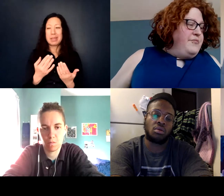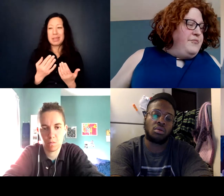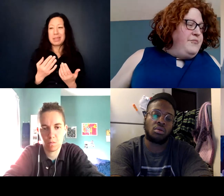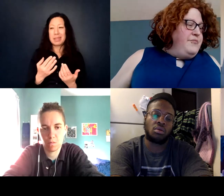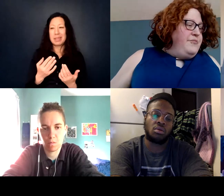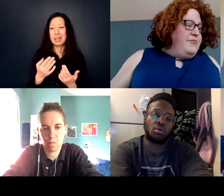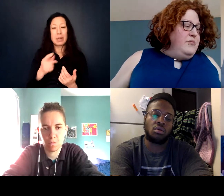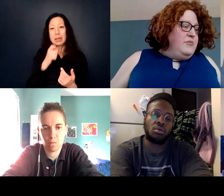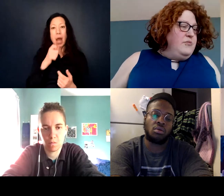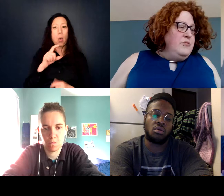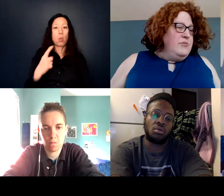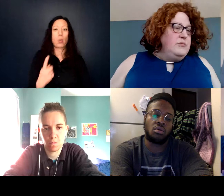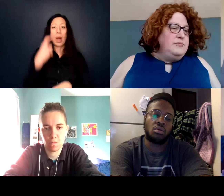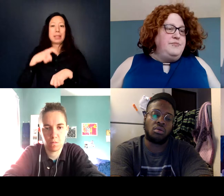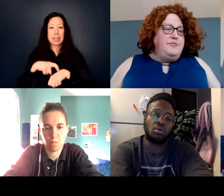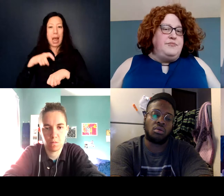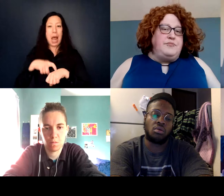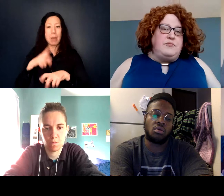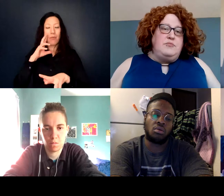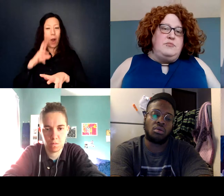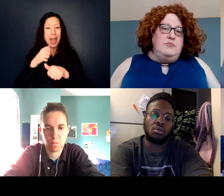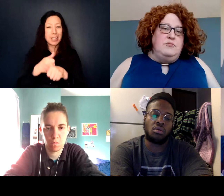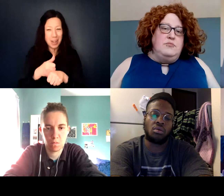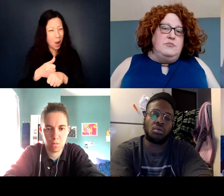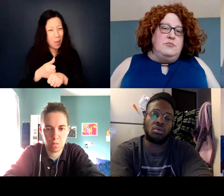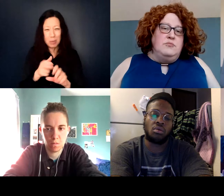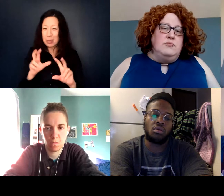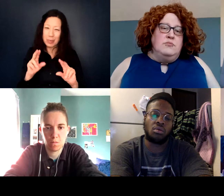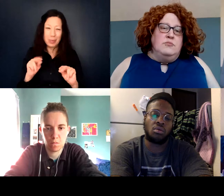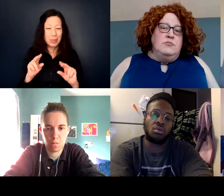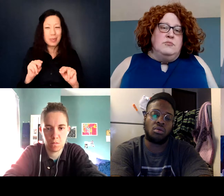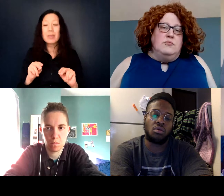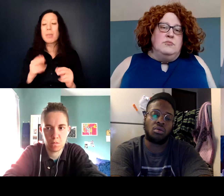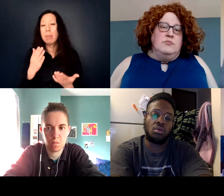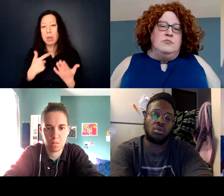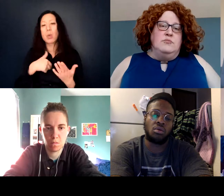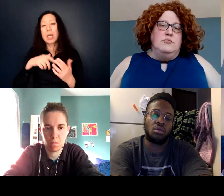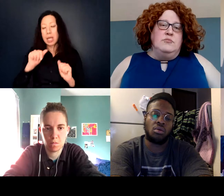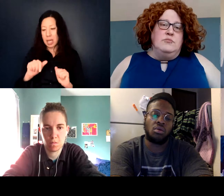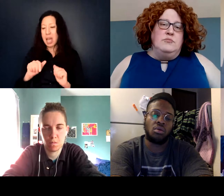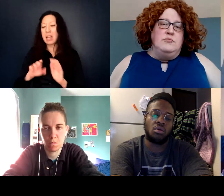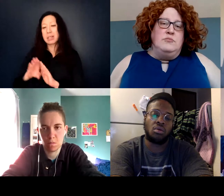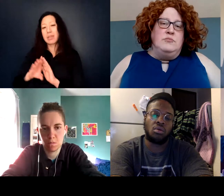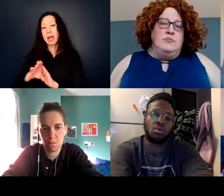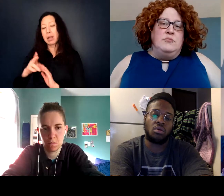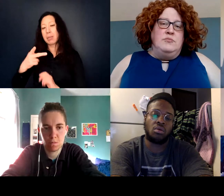Could we get kind of a packet together to start while we